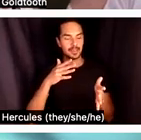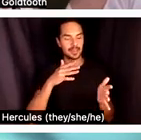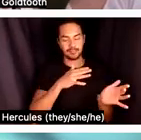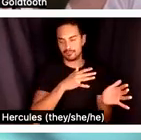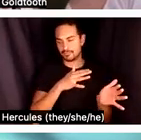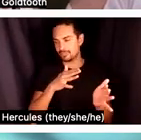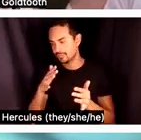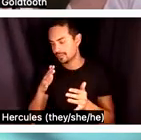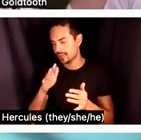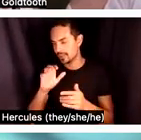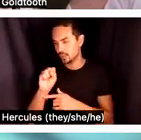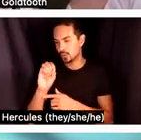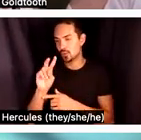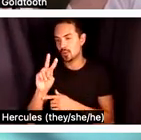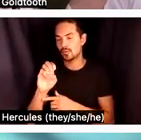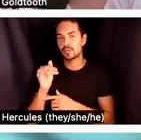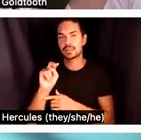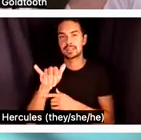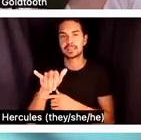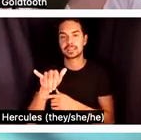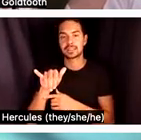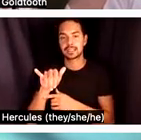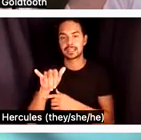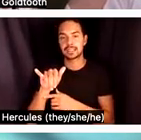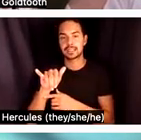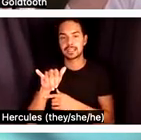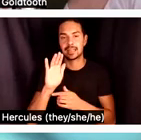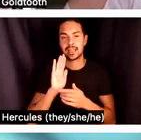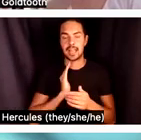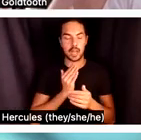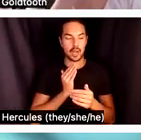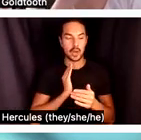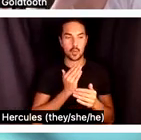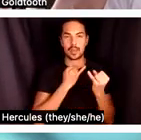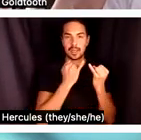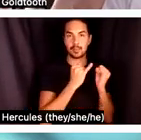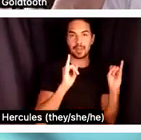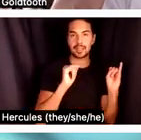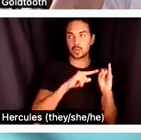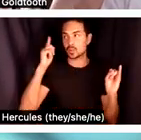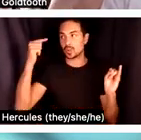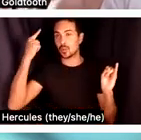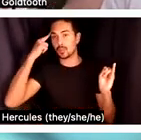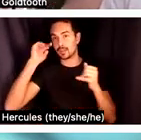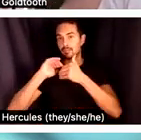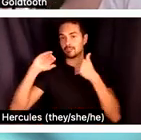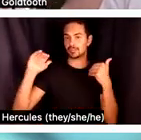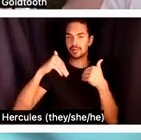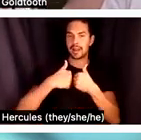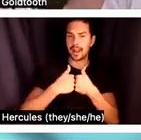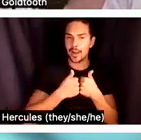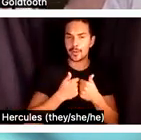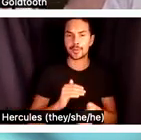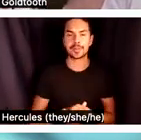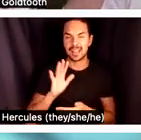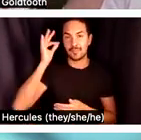sovereign relationship with the federal government and those sorts of things. And I think sometimes